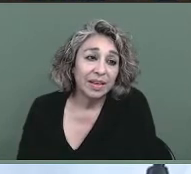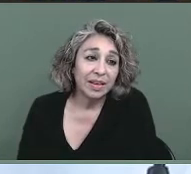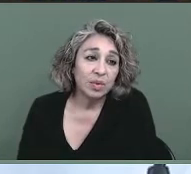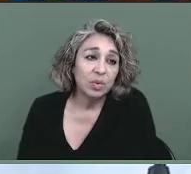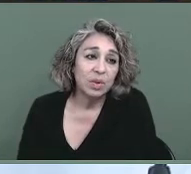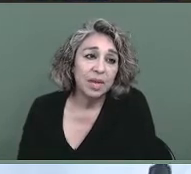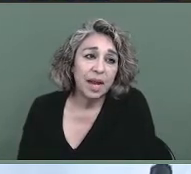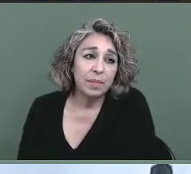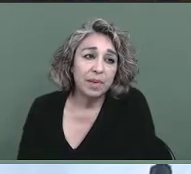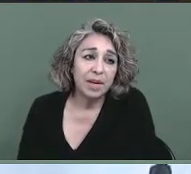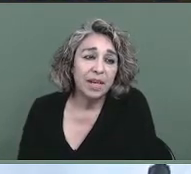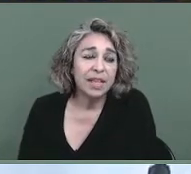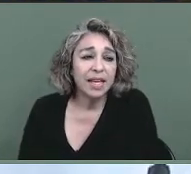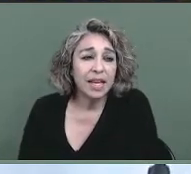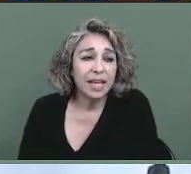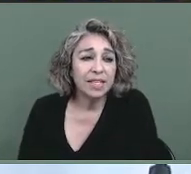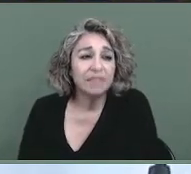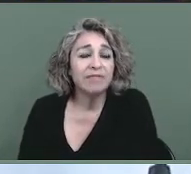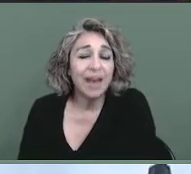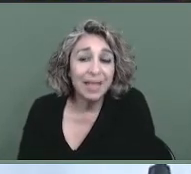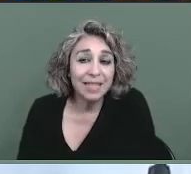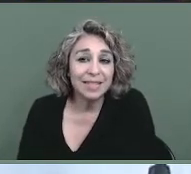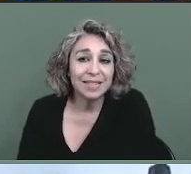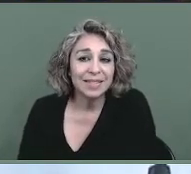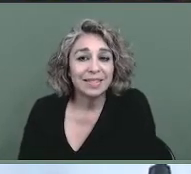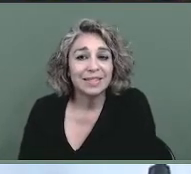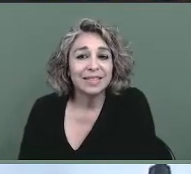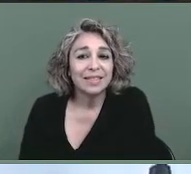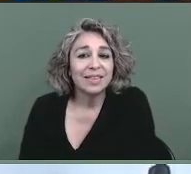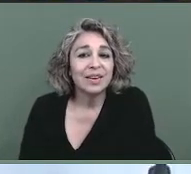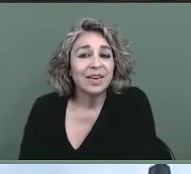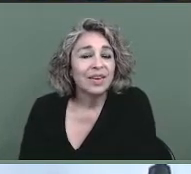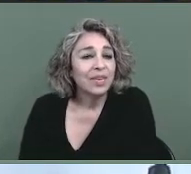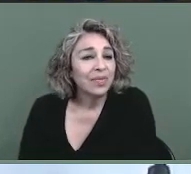what happened in the case of violence